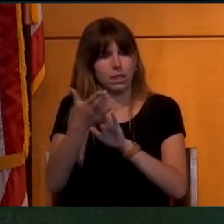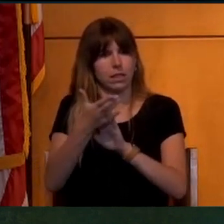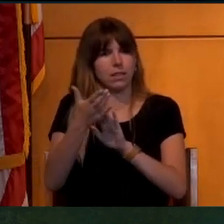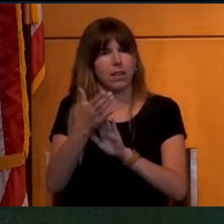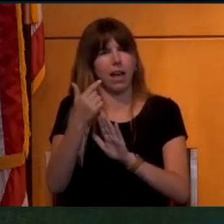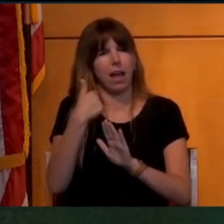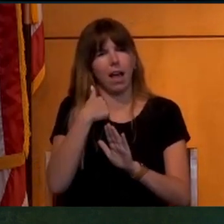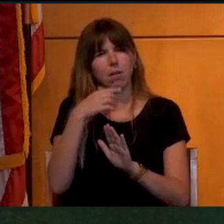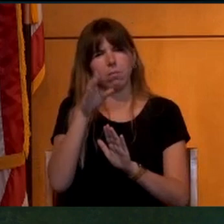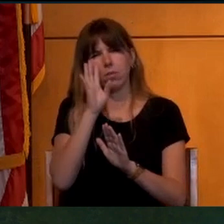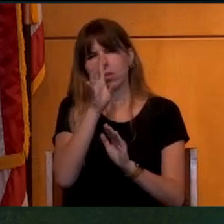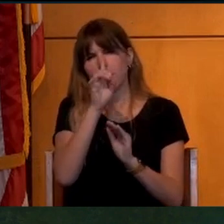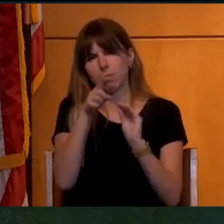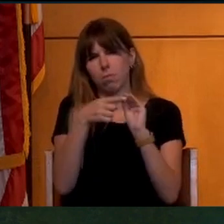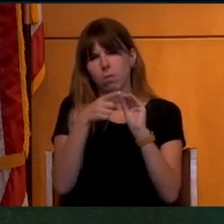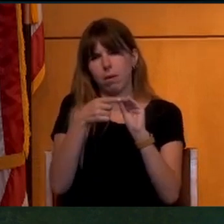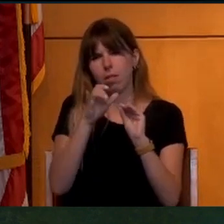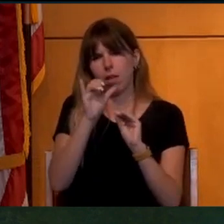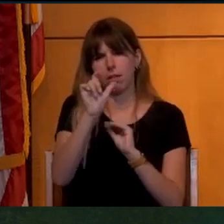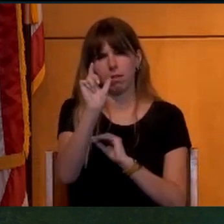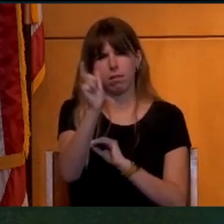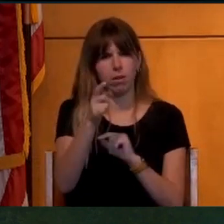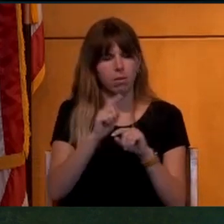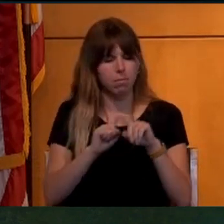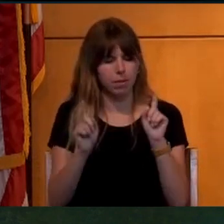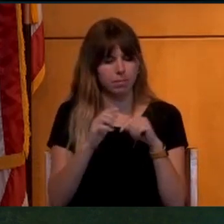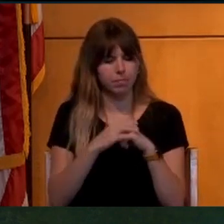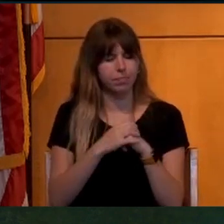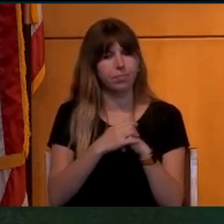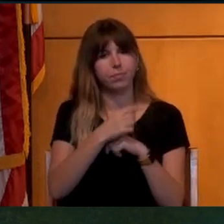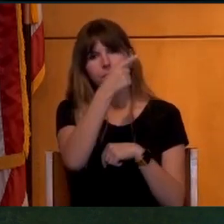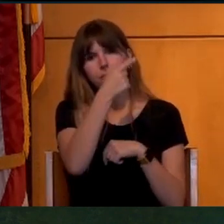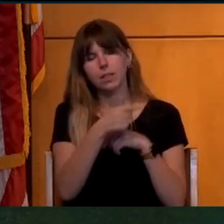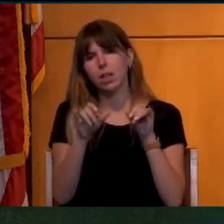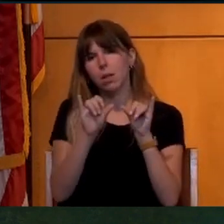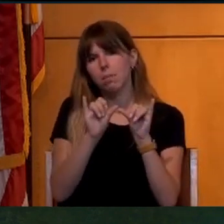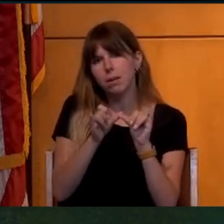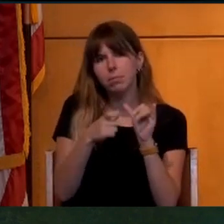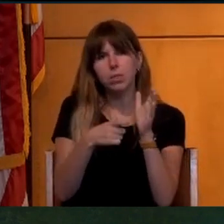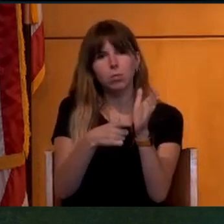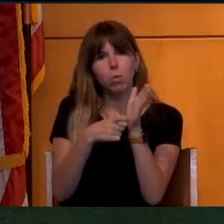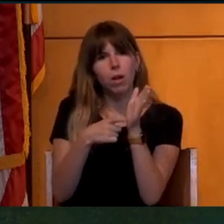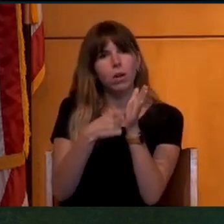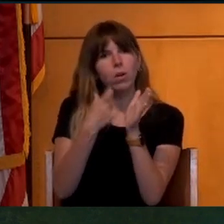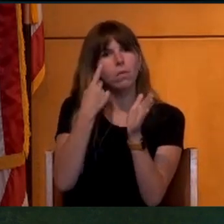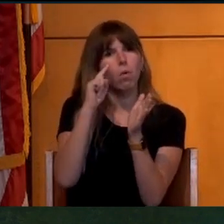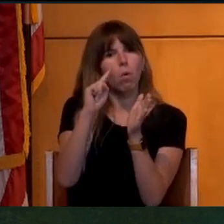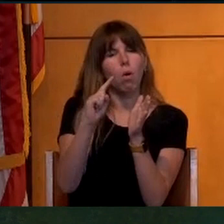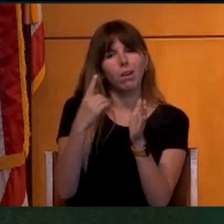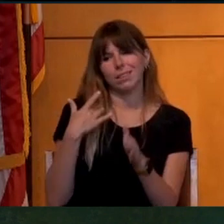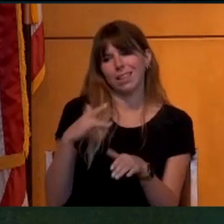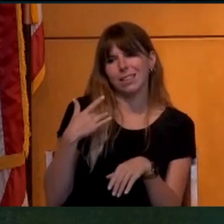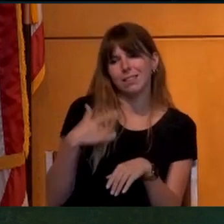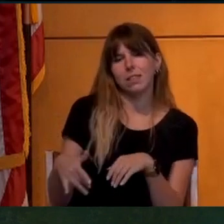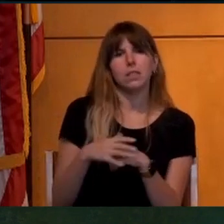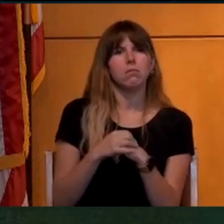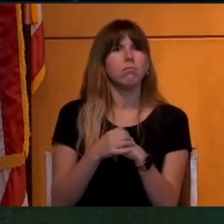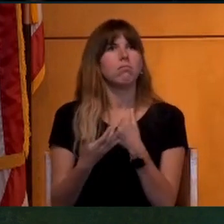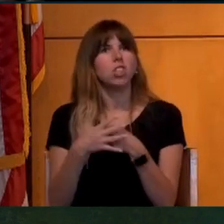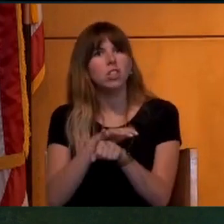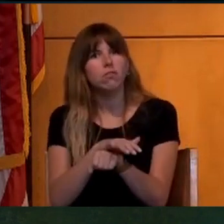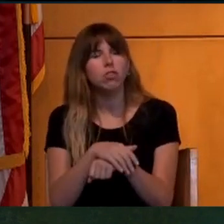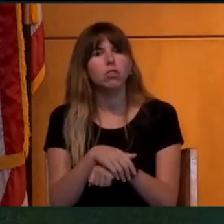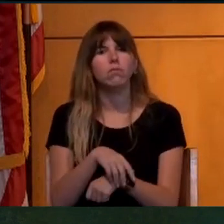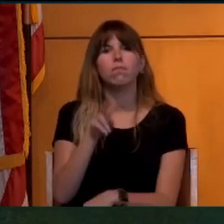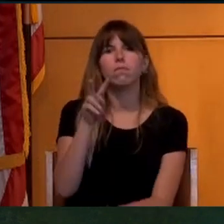these are the key science measurements and the requirements in terms of the sensitivity, the coverage, vertical coverage,